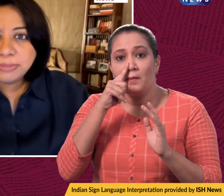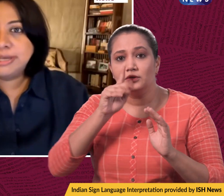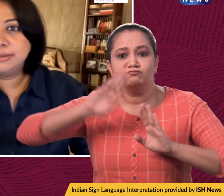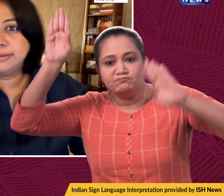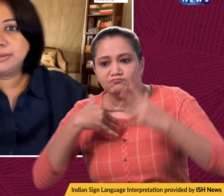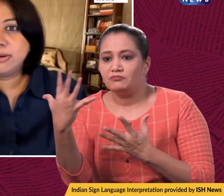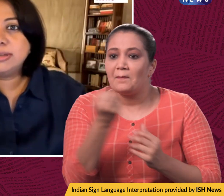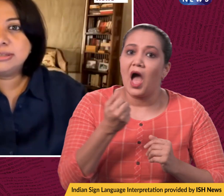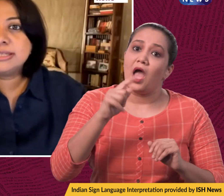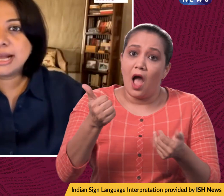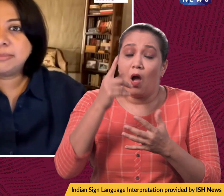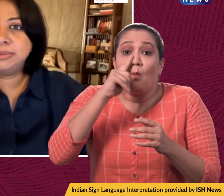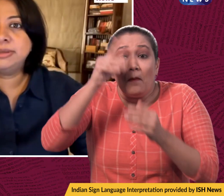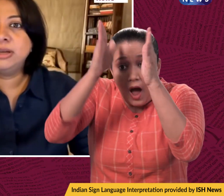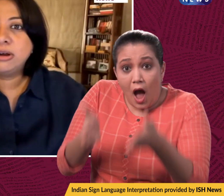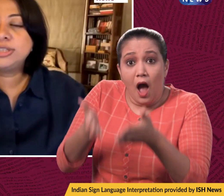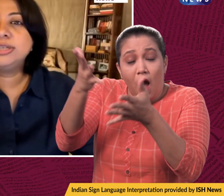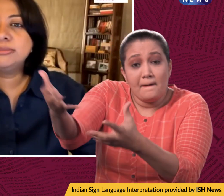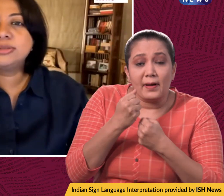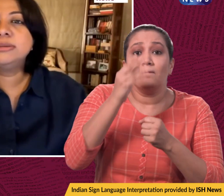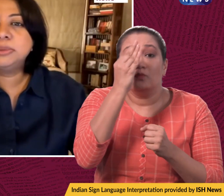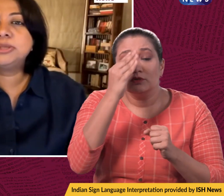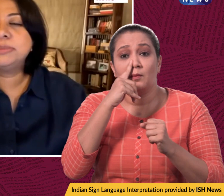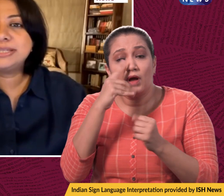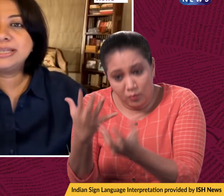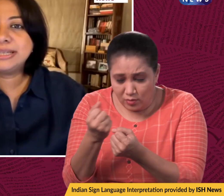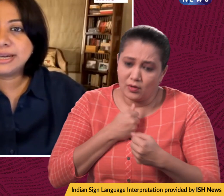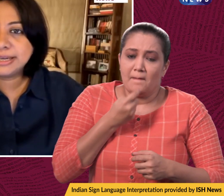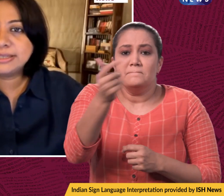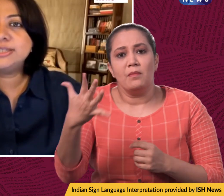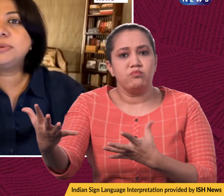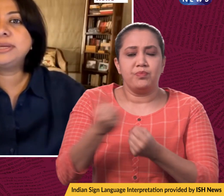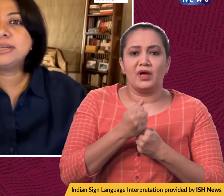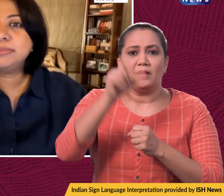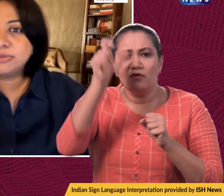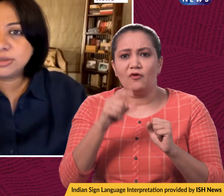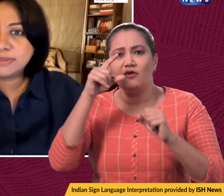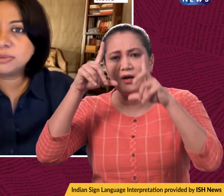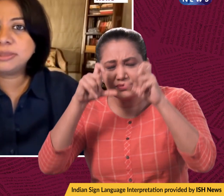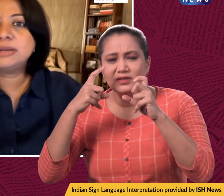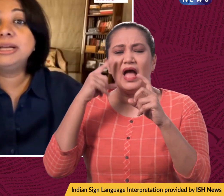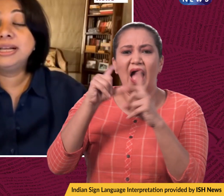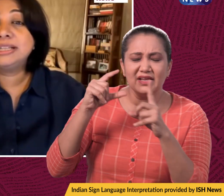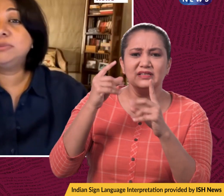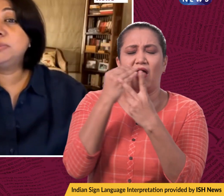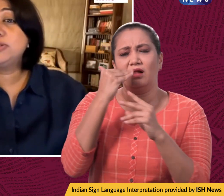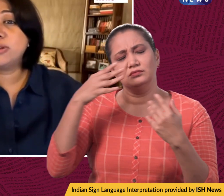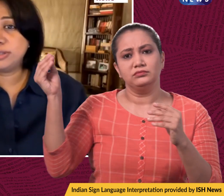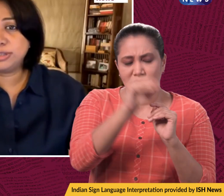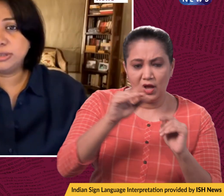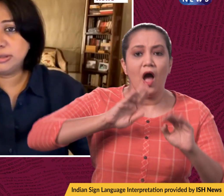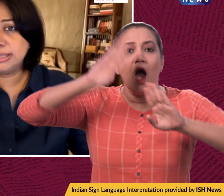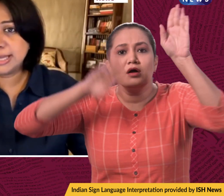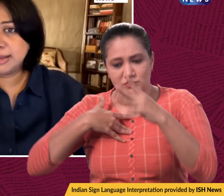auctioning women on this app. Auctioning Muslim women. So basically their identities were picked up, their photographs were picked up, and they were put